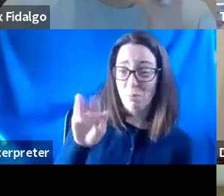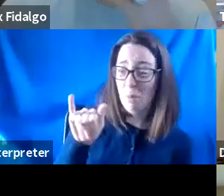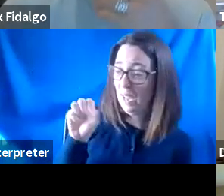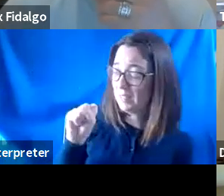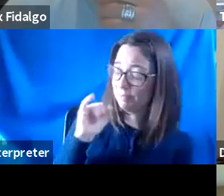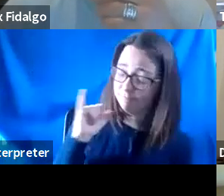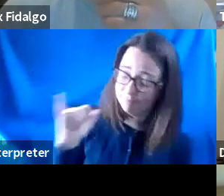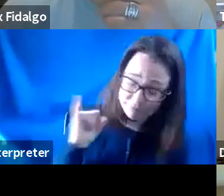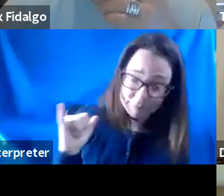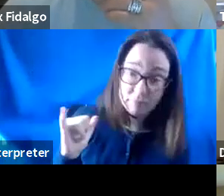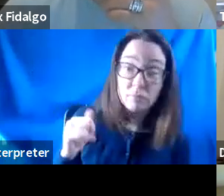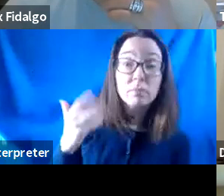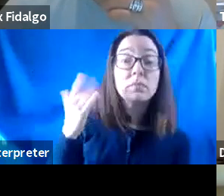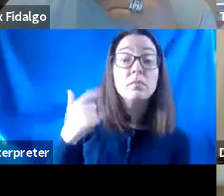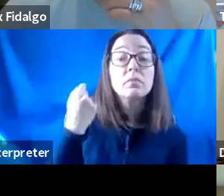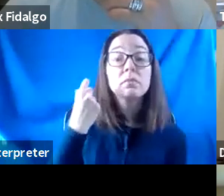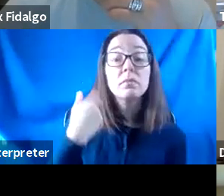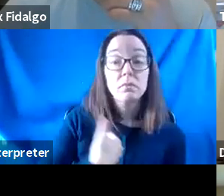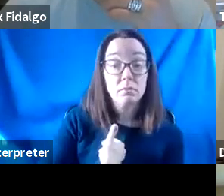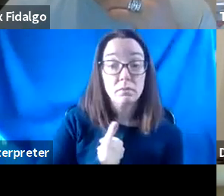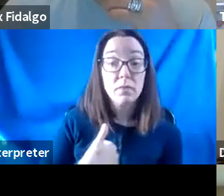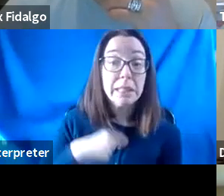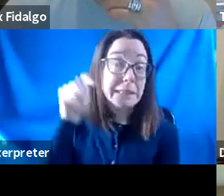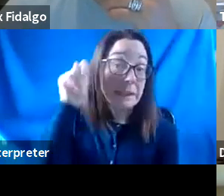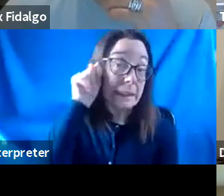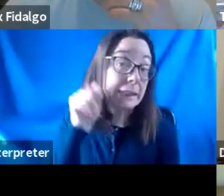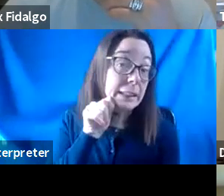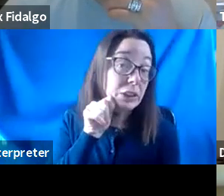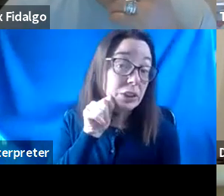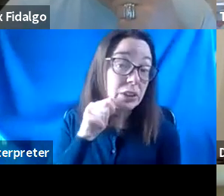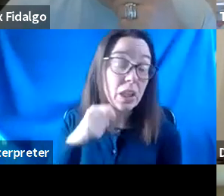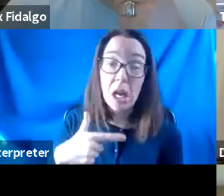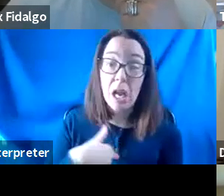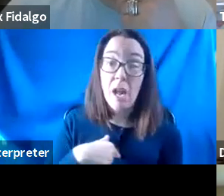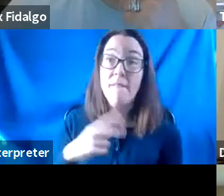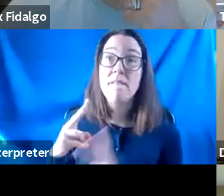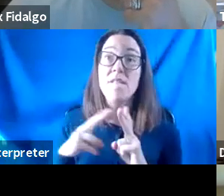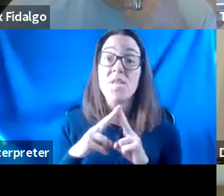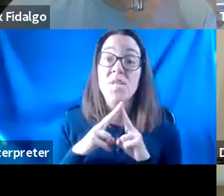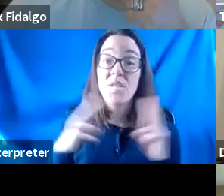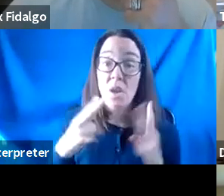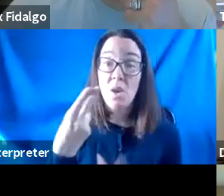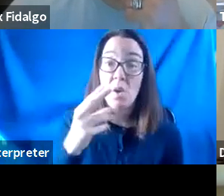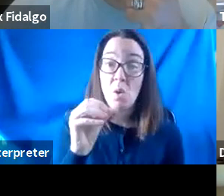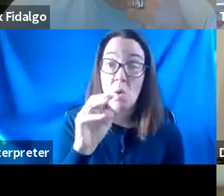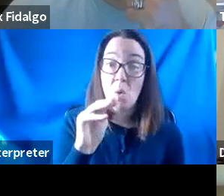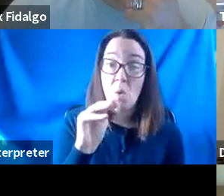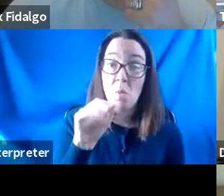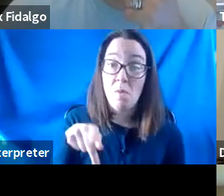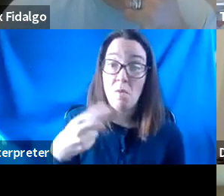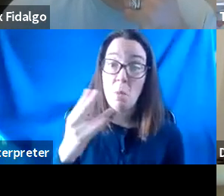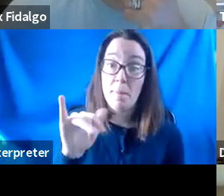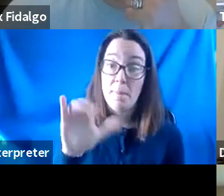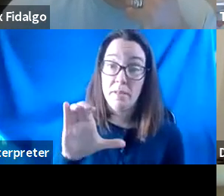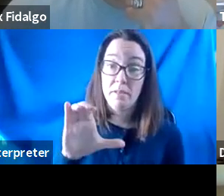share with people is that when I was a teenager, I was really homophobic. I grew up in a town where everybody, the kids were all say really derogatory